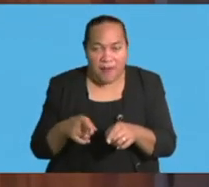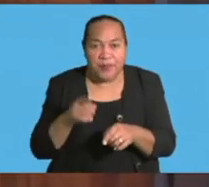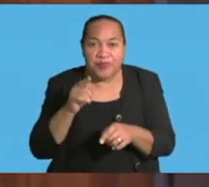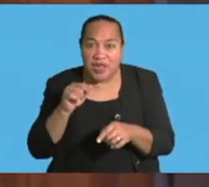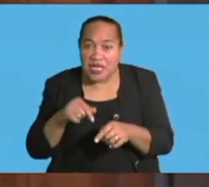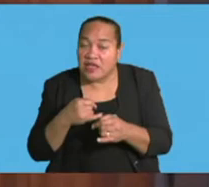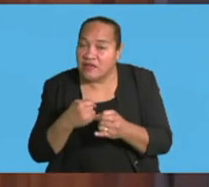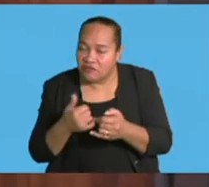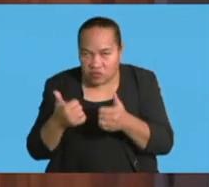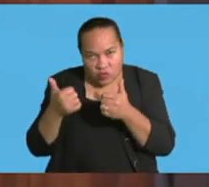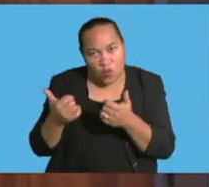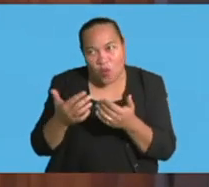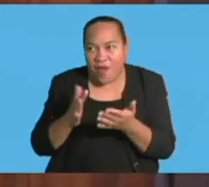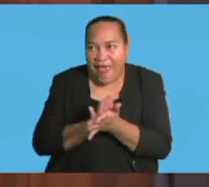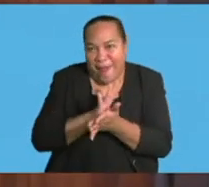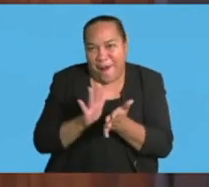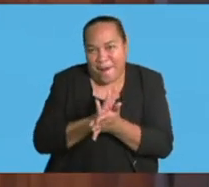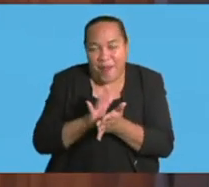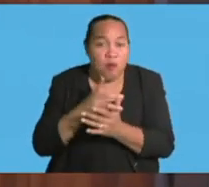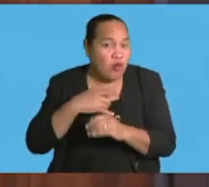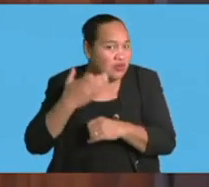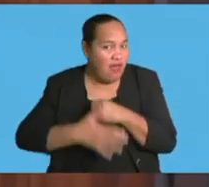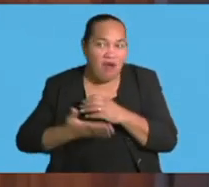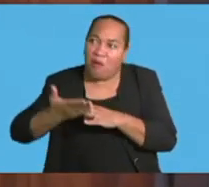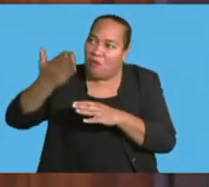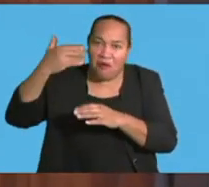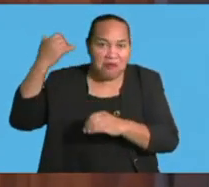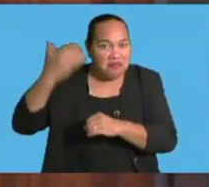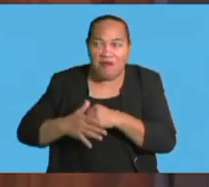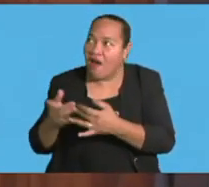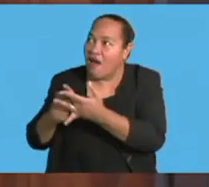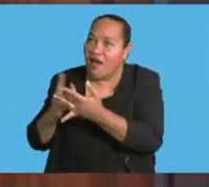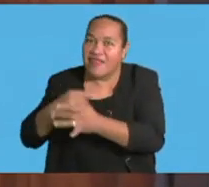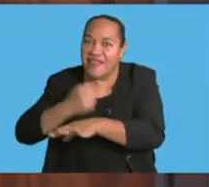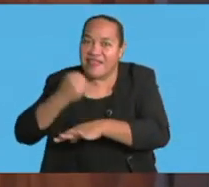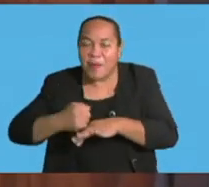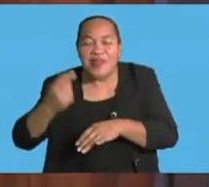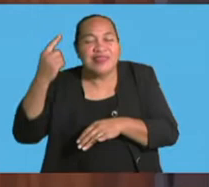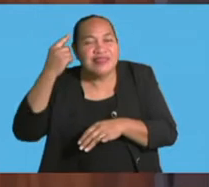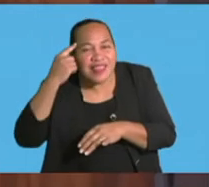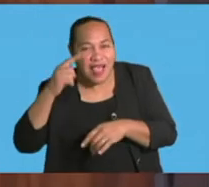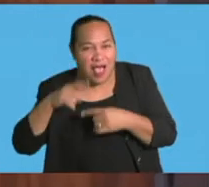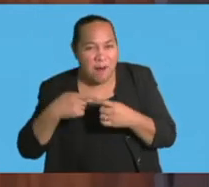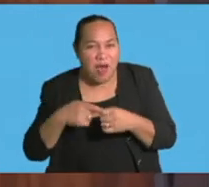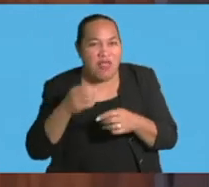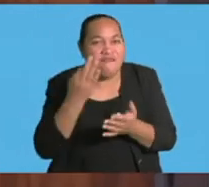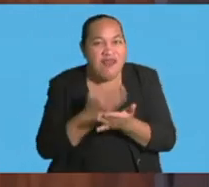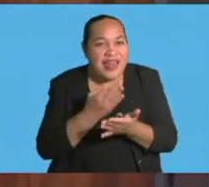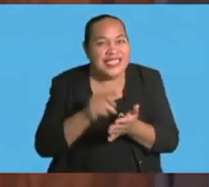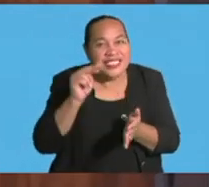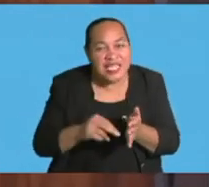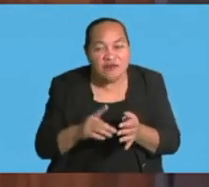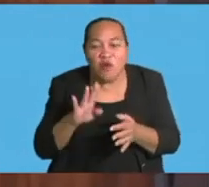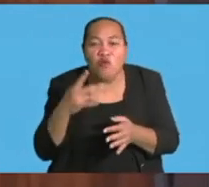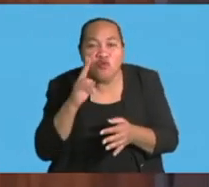very welcome move because never before has any government conceded the financial needs of caregivers of the elderly